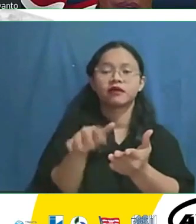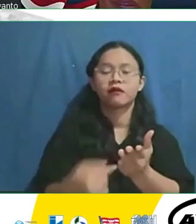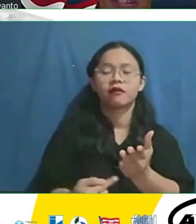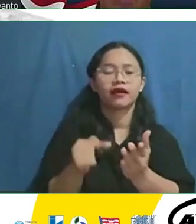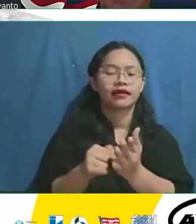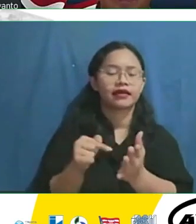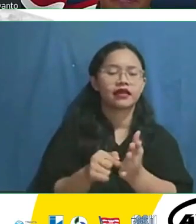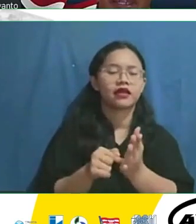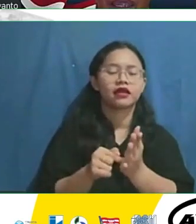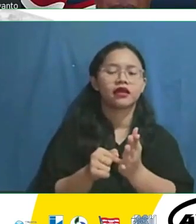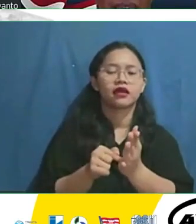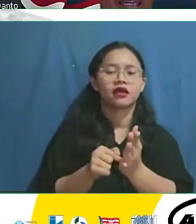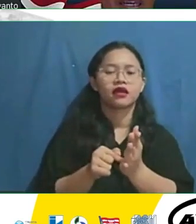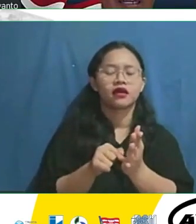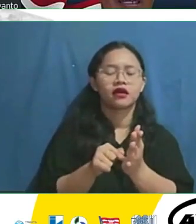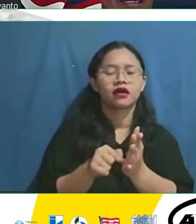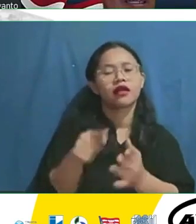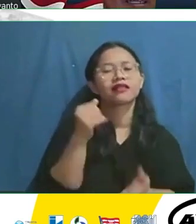to prevent the